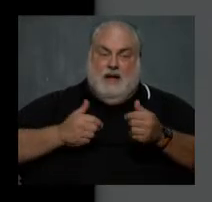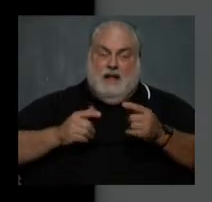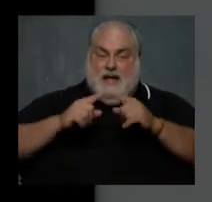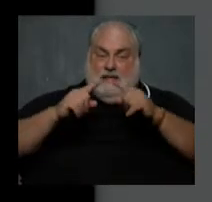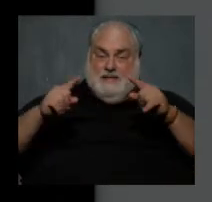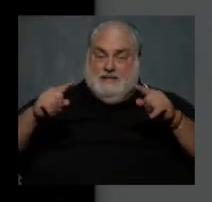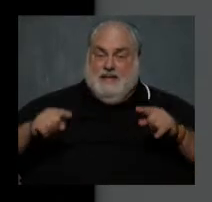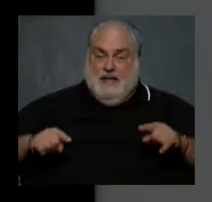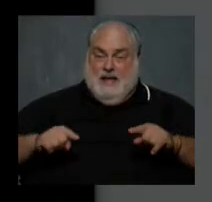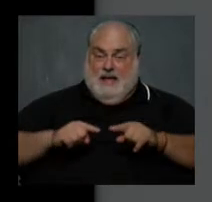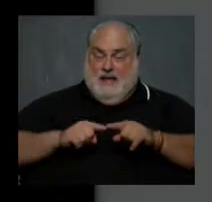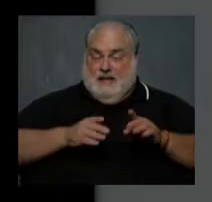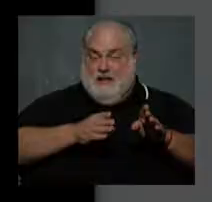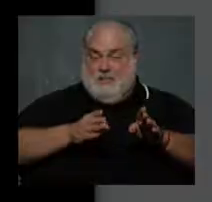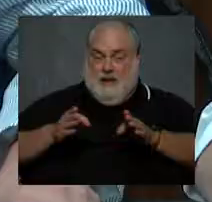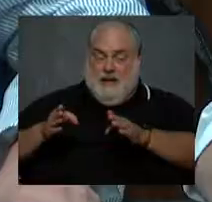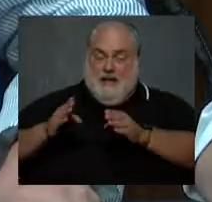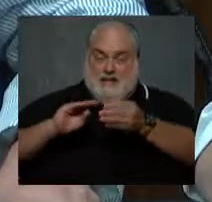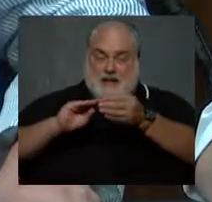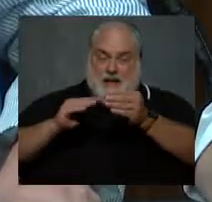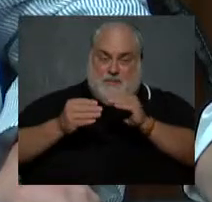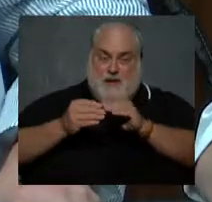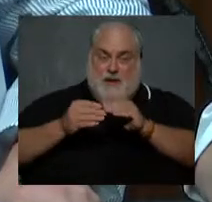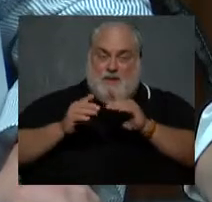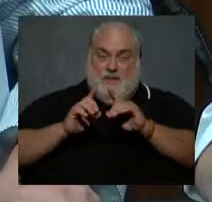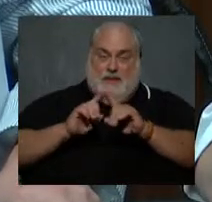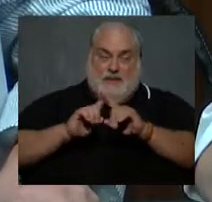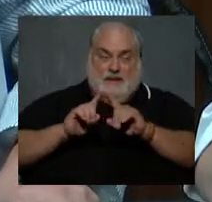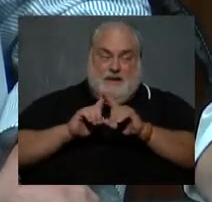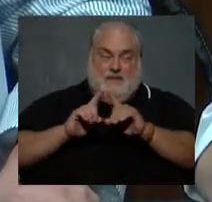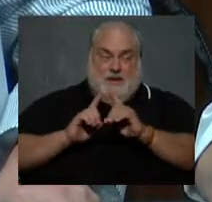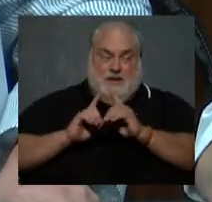which includes a number of